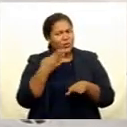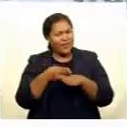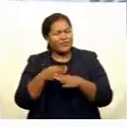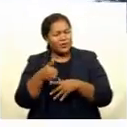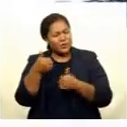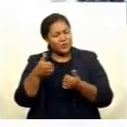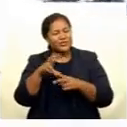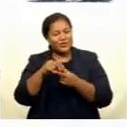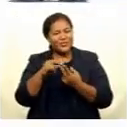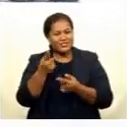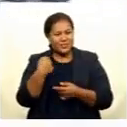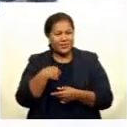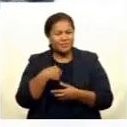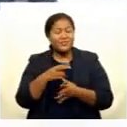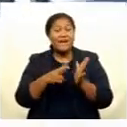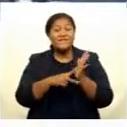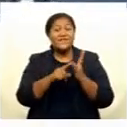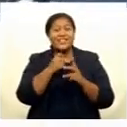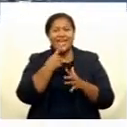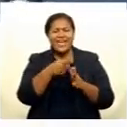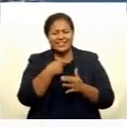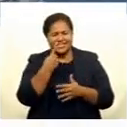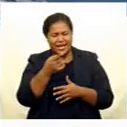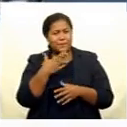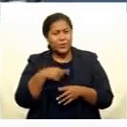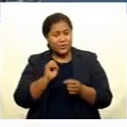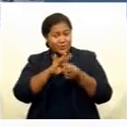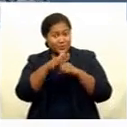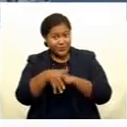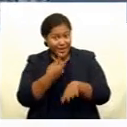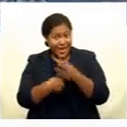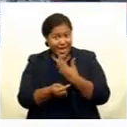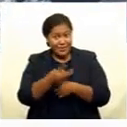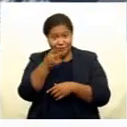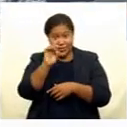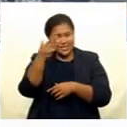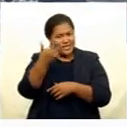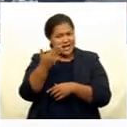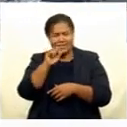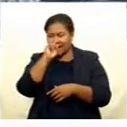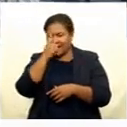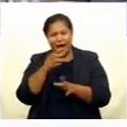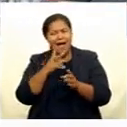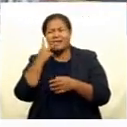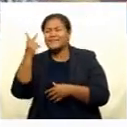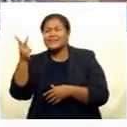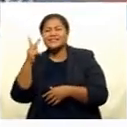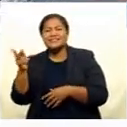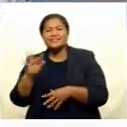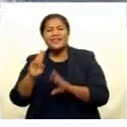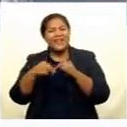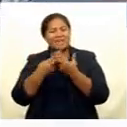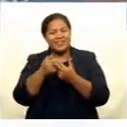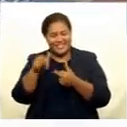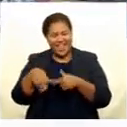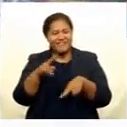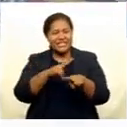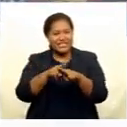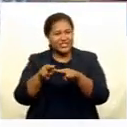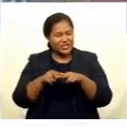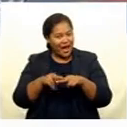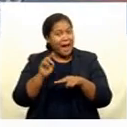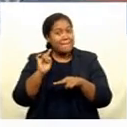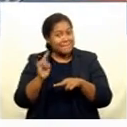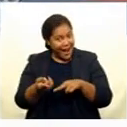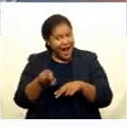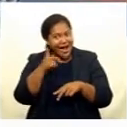choice. Valea says since the pandemic in late 2019, she wasn't able to visit her relatives in Fiji. However, she was able